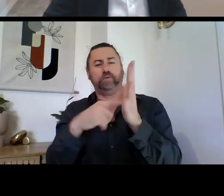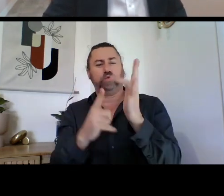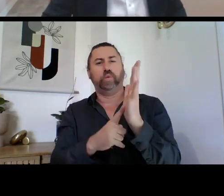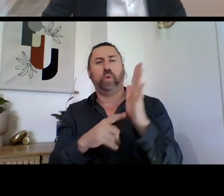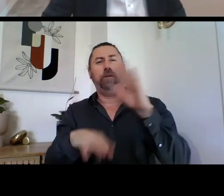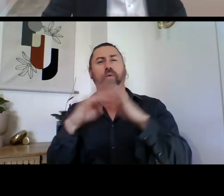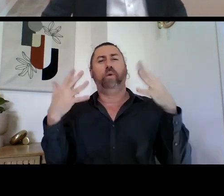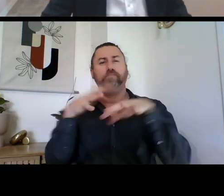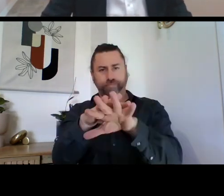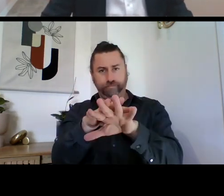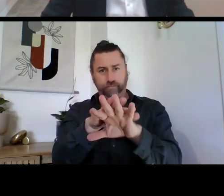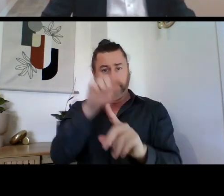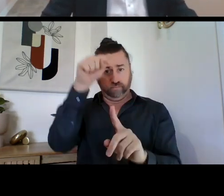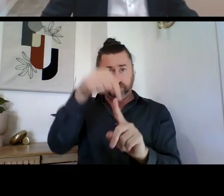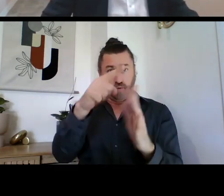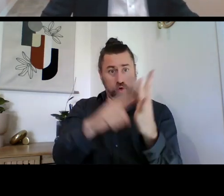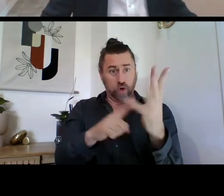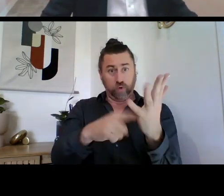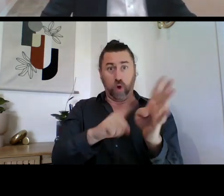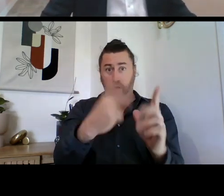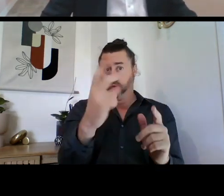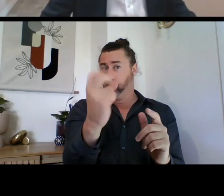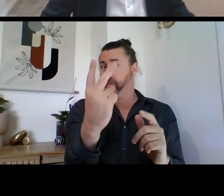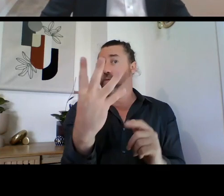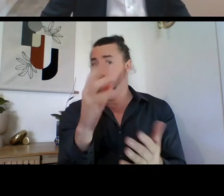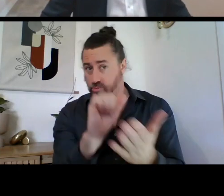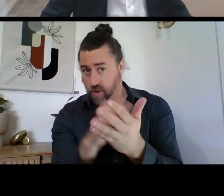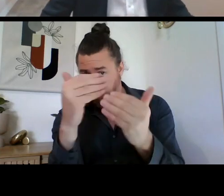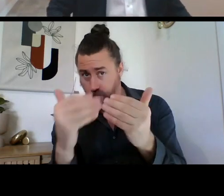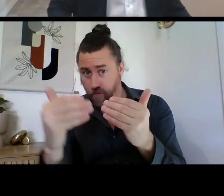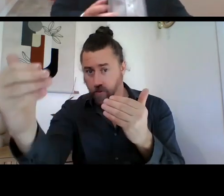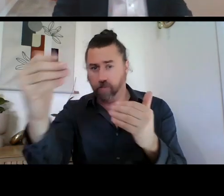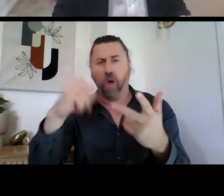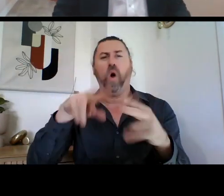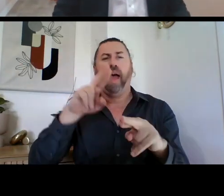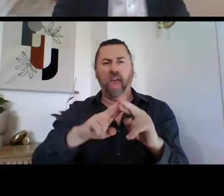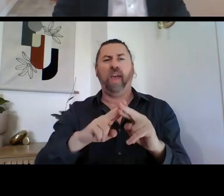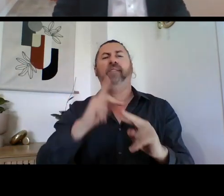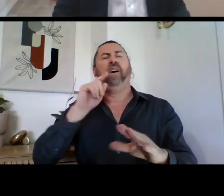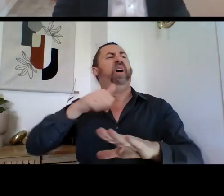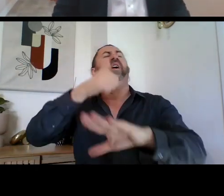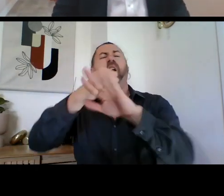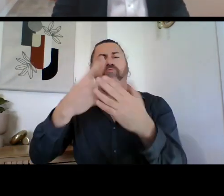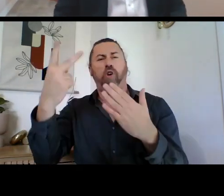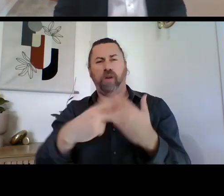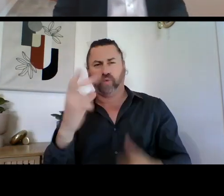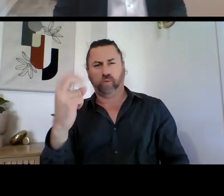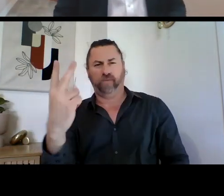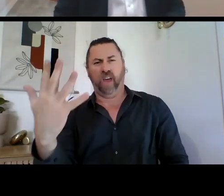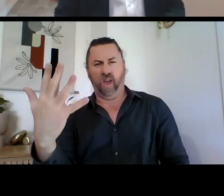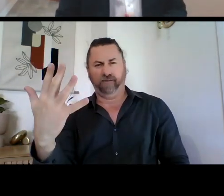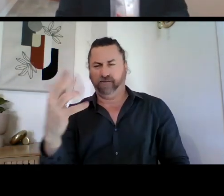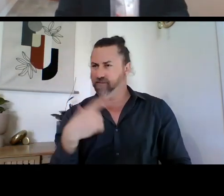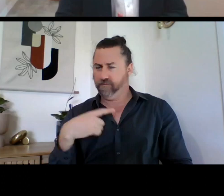will be used from July 2024 if the Support at Home program doesn't start for another year. And the answer is